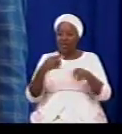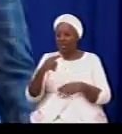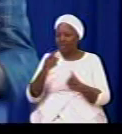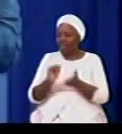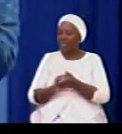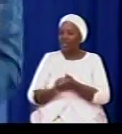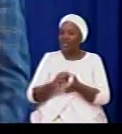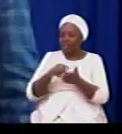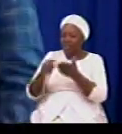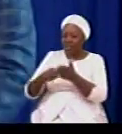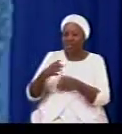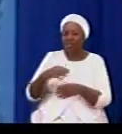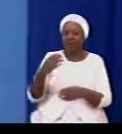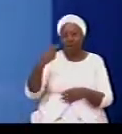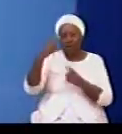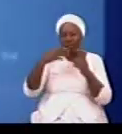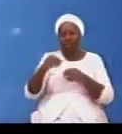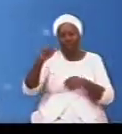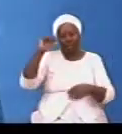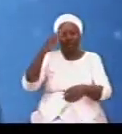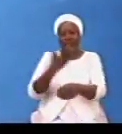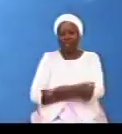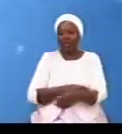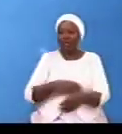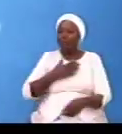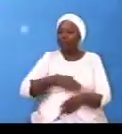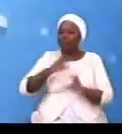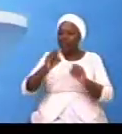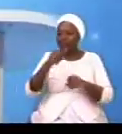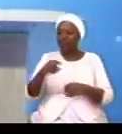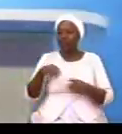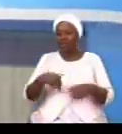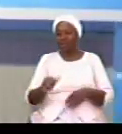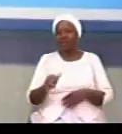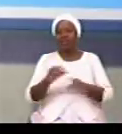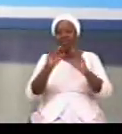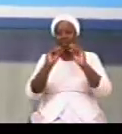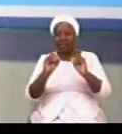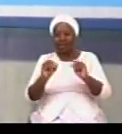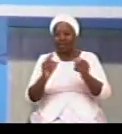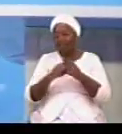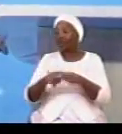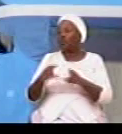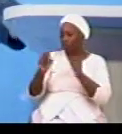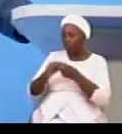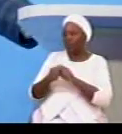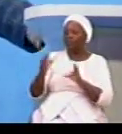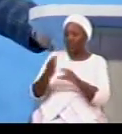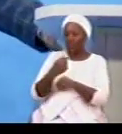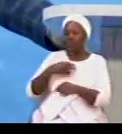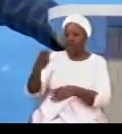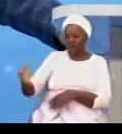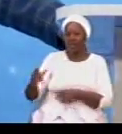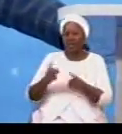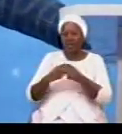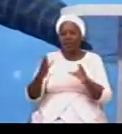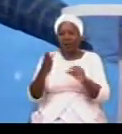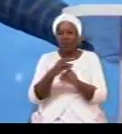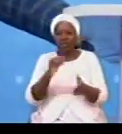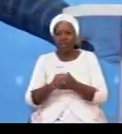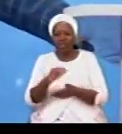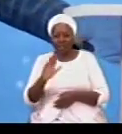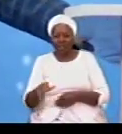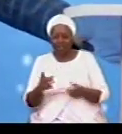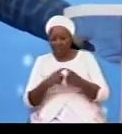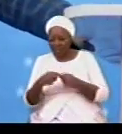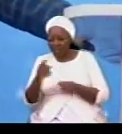still teach? I said, take me there. And then I got, that child. And I said, where are you now in your studies in